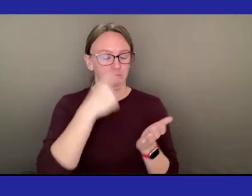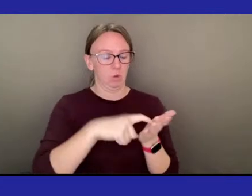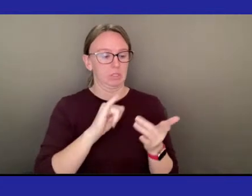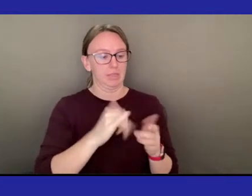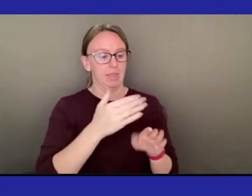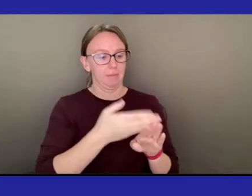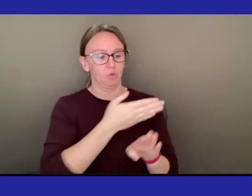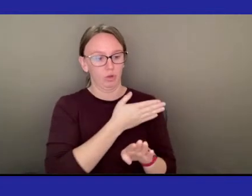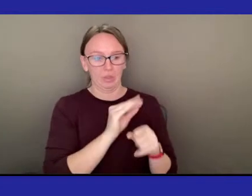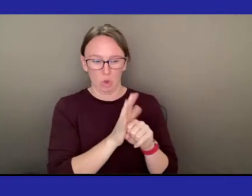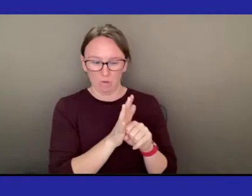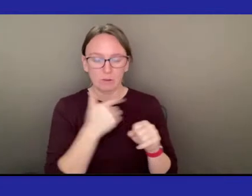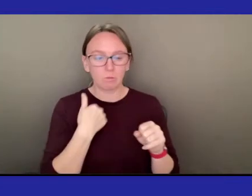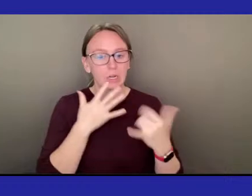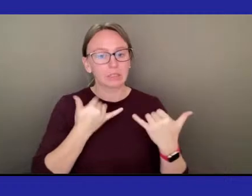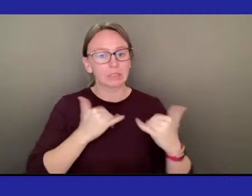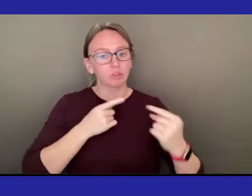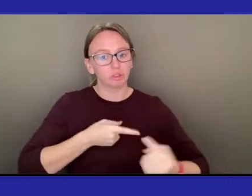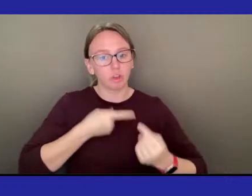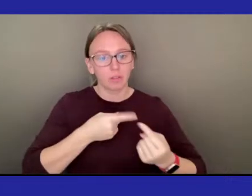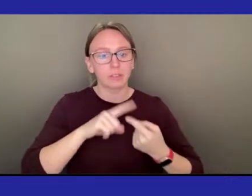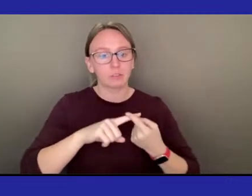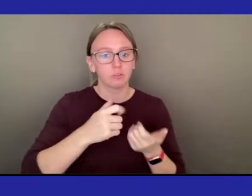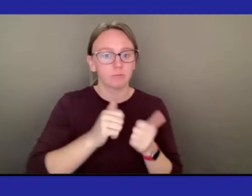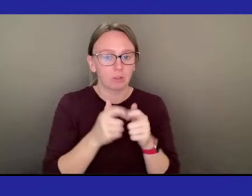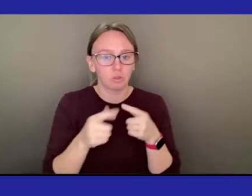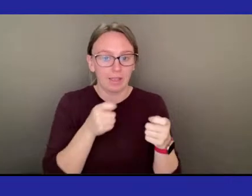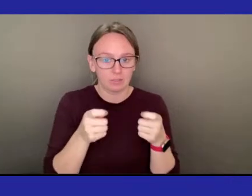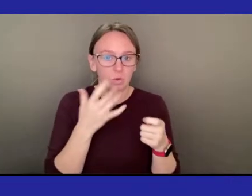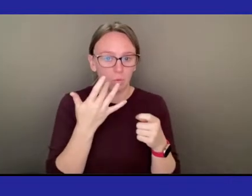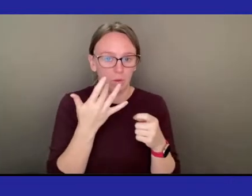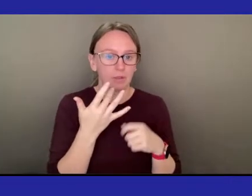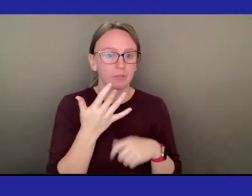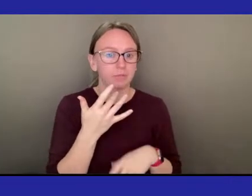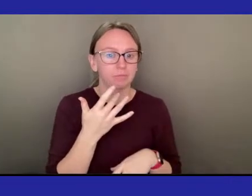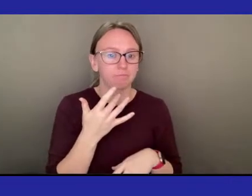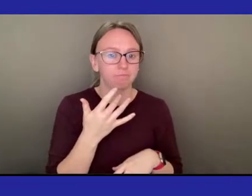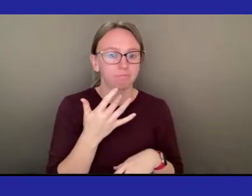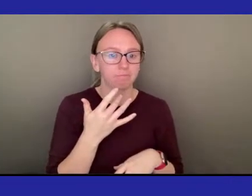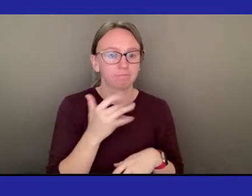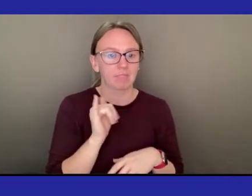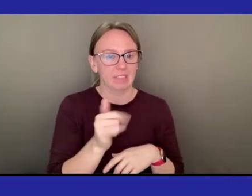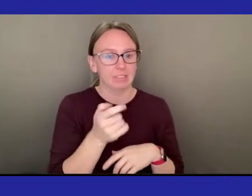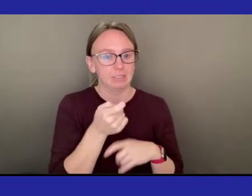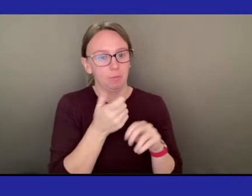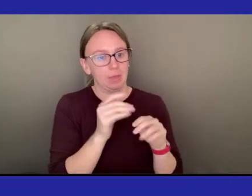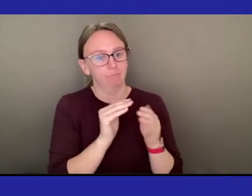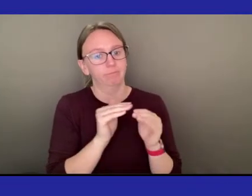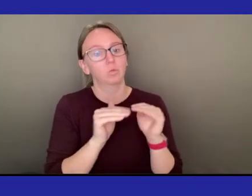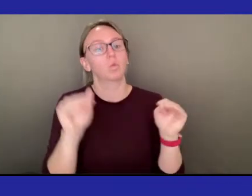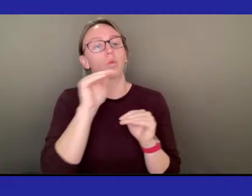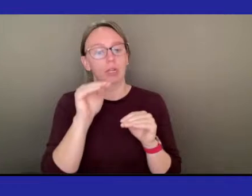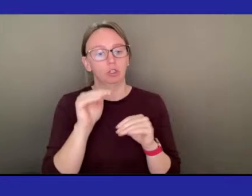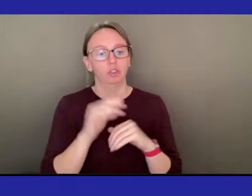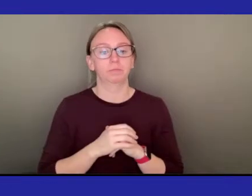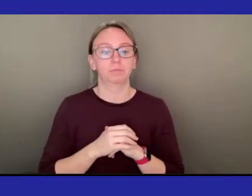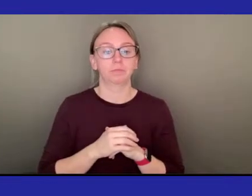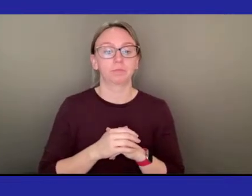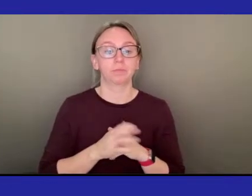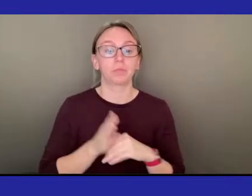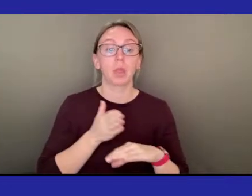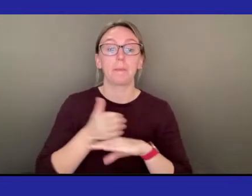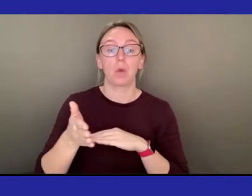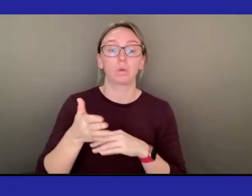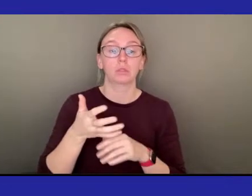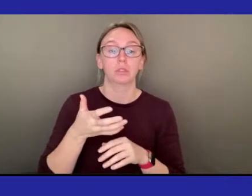so we're struggling to figure out how to handle that volume. Our post-acute all-cause hospitalization did